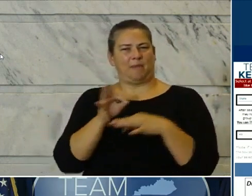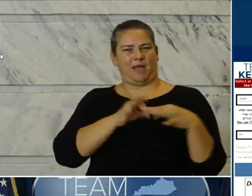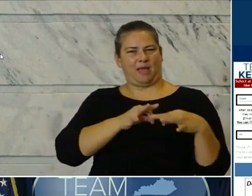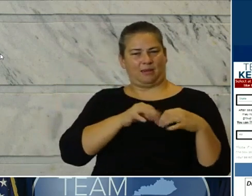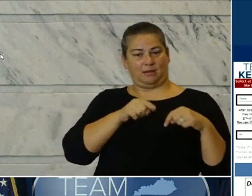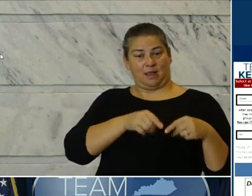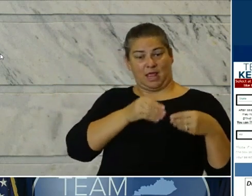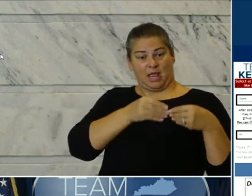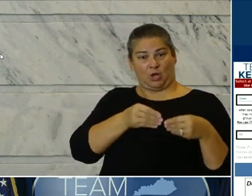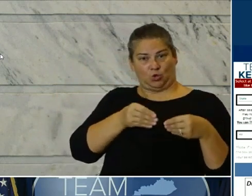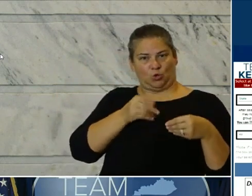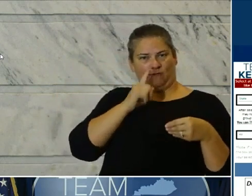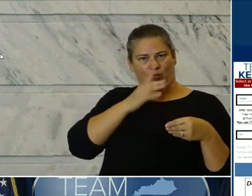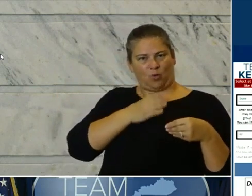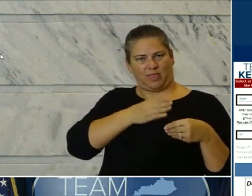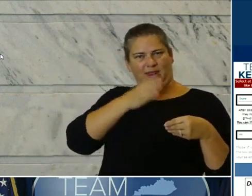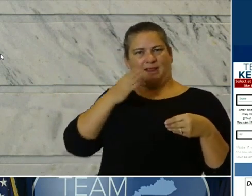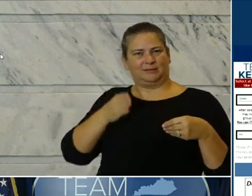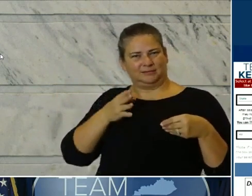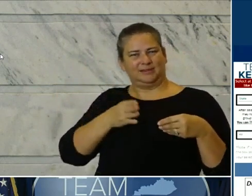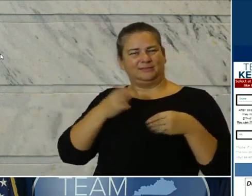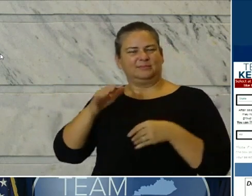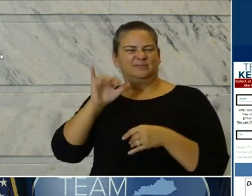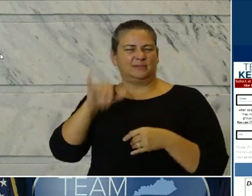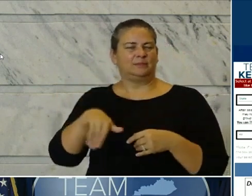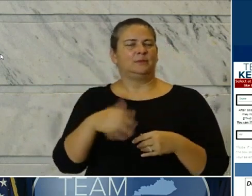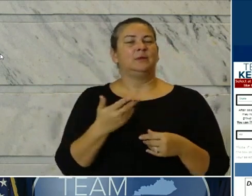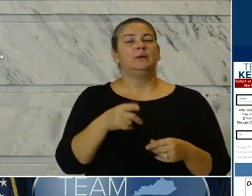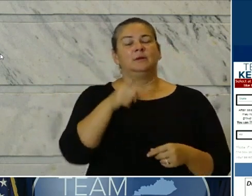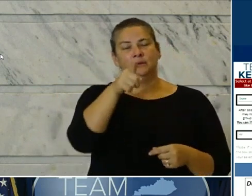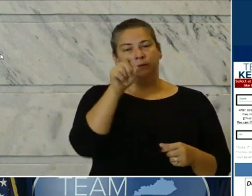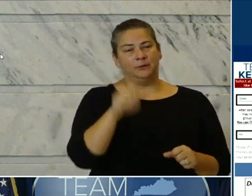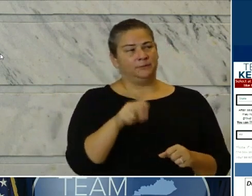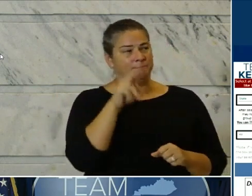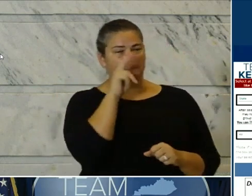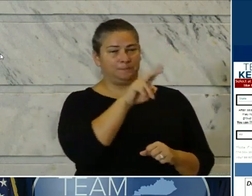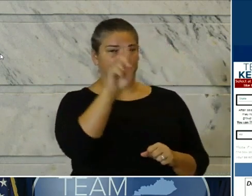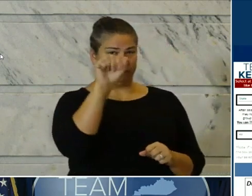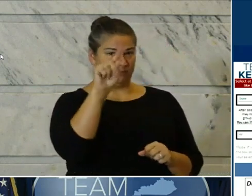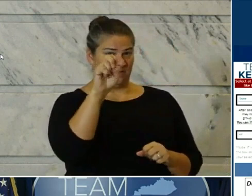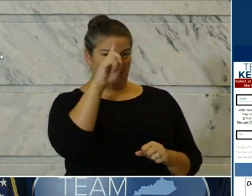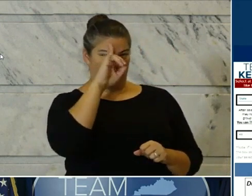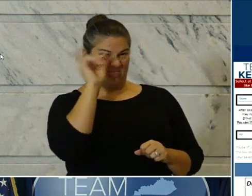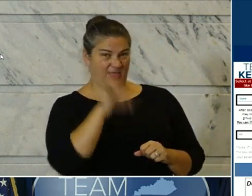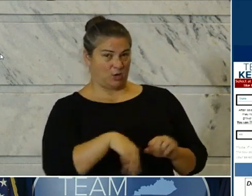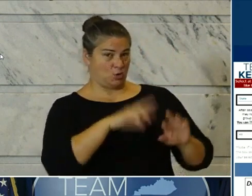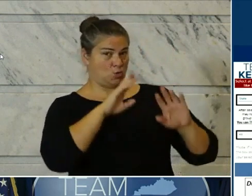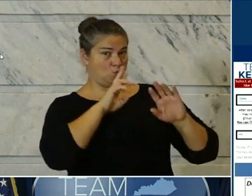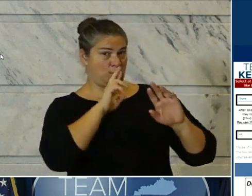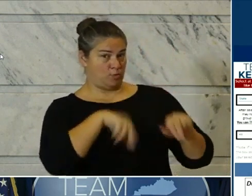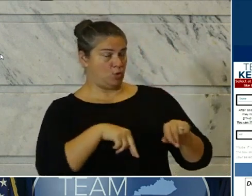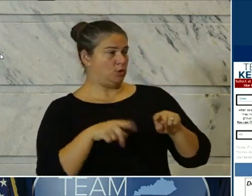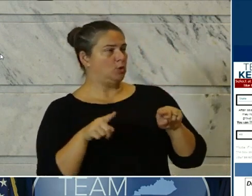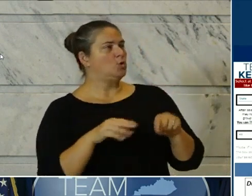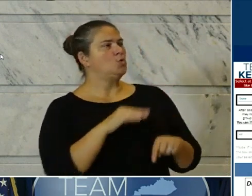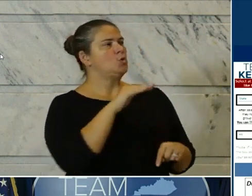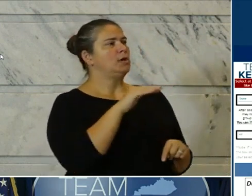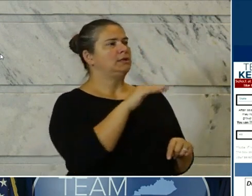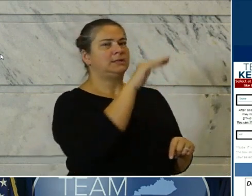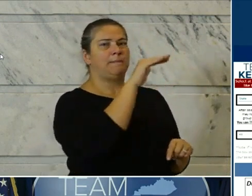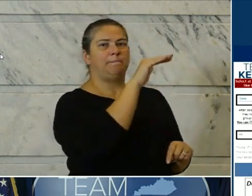from the previous day. And you can always find the date of that specific report at the top of the table.